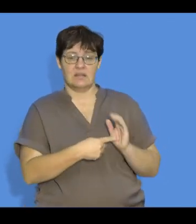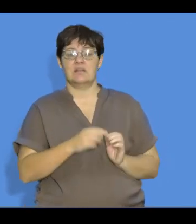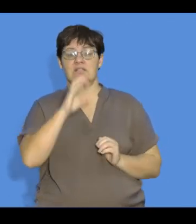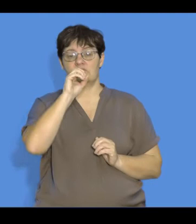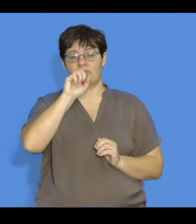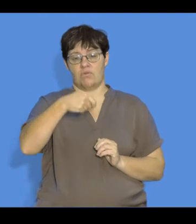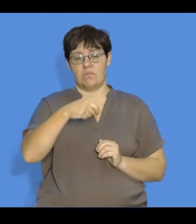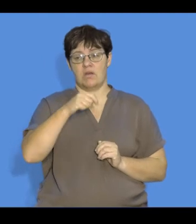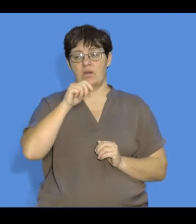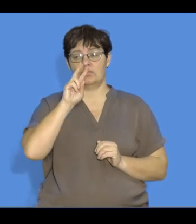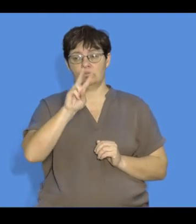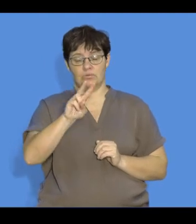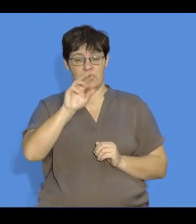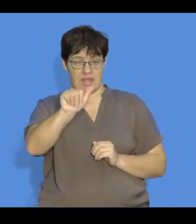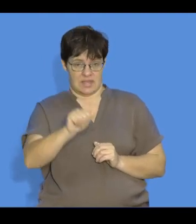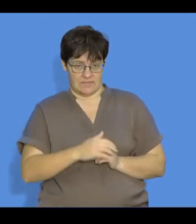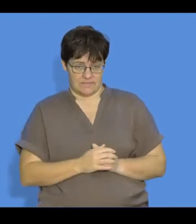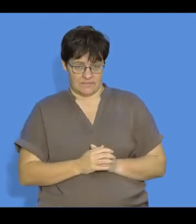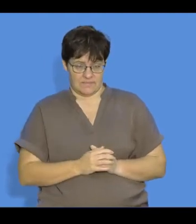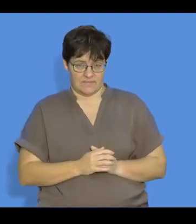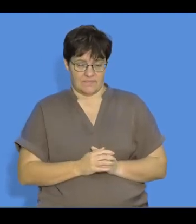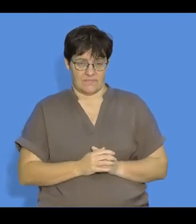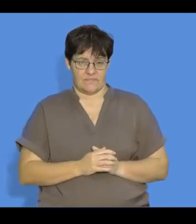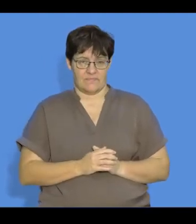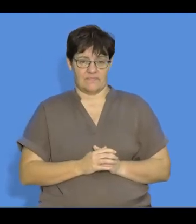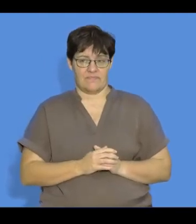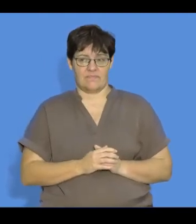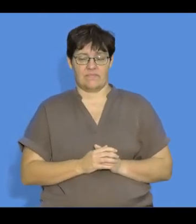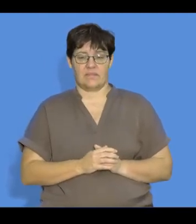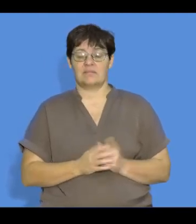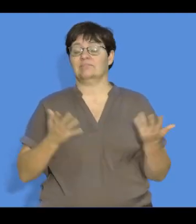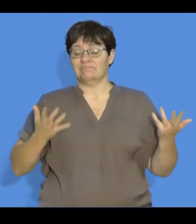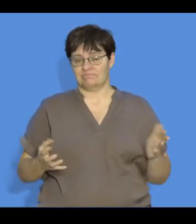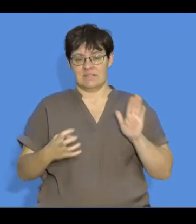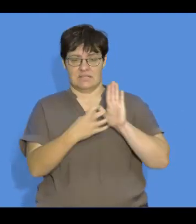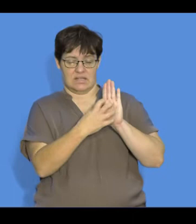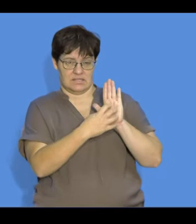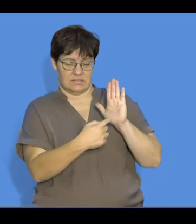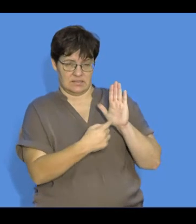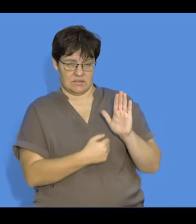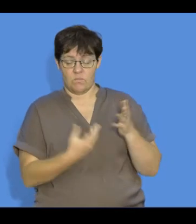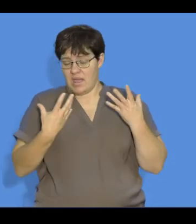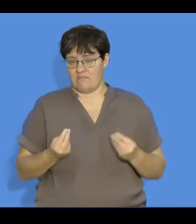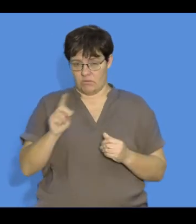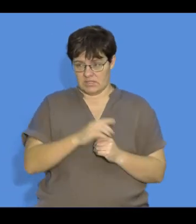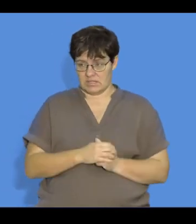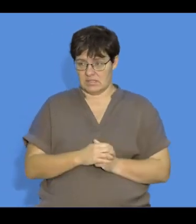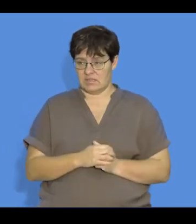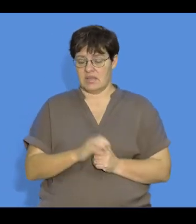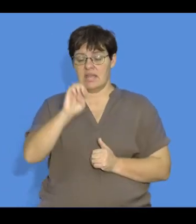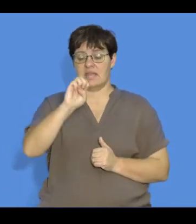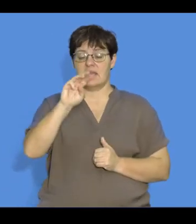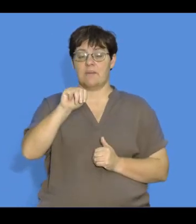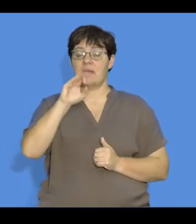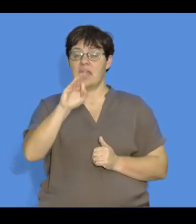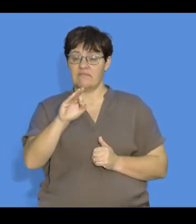0.2 amperes. Right. Okay, so this is the circuit. What do we have? We are given the EMF, which is equals to 9